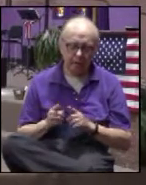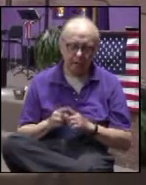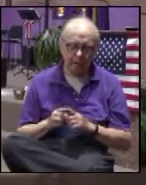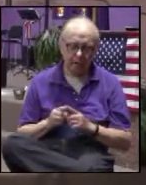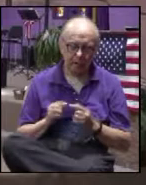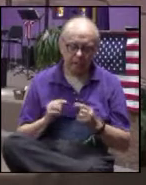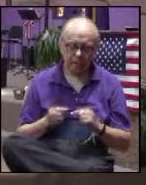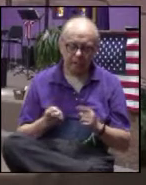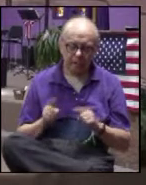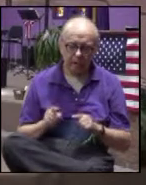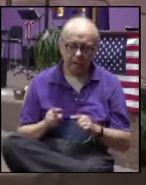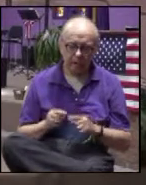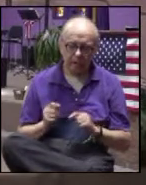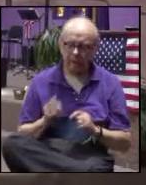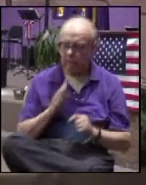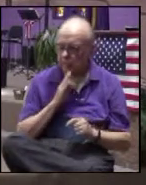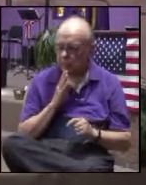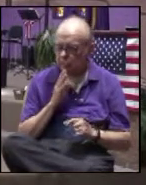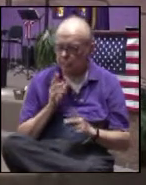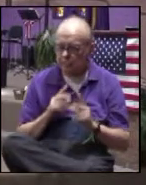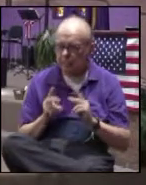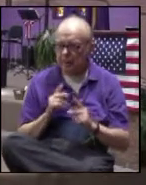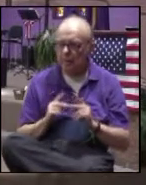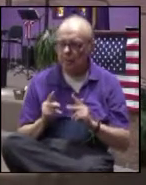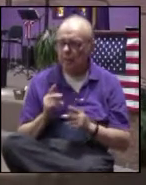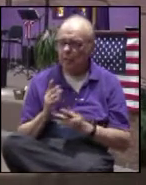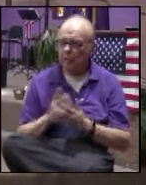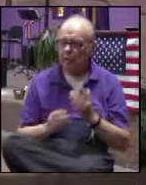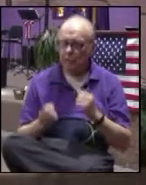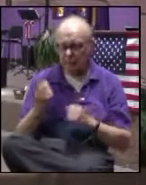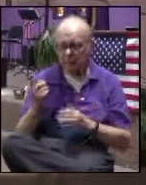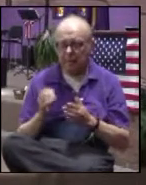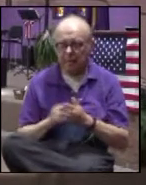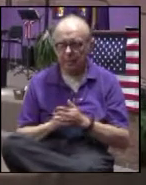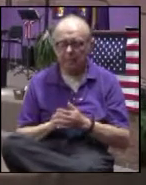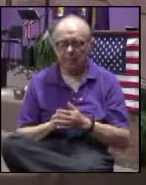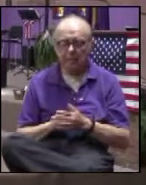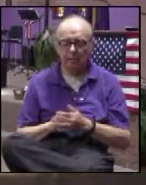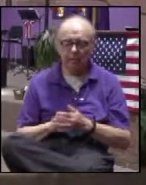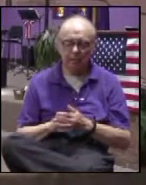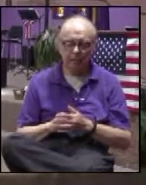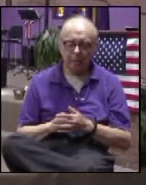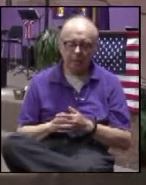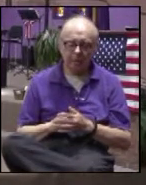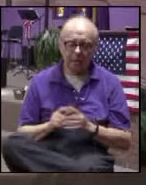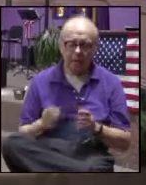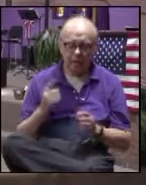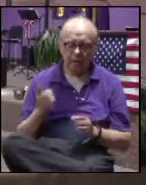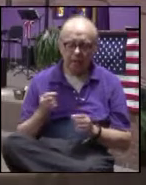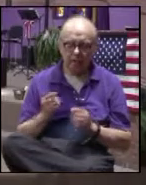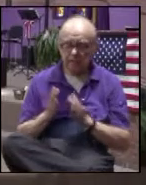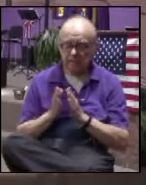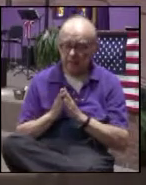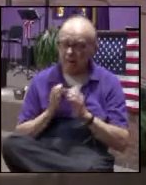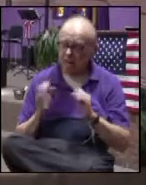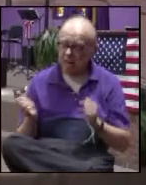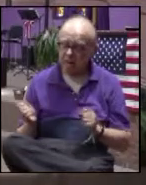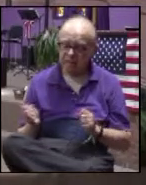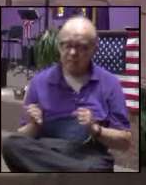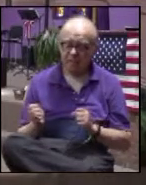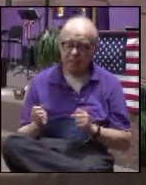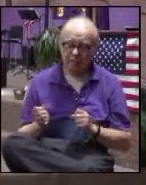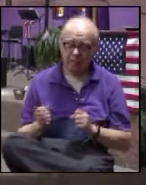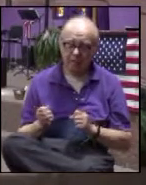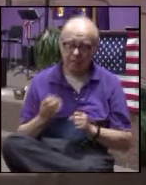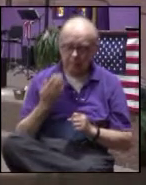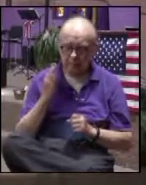painful when she's trying to talk with people. Some of you all understand. He said, but I think she prayed a lot, which I